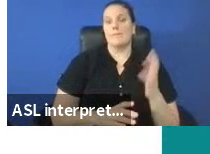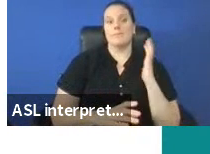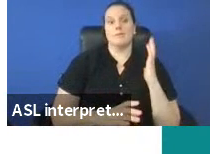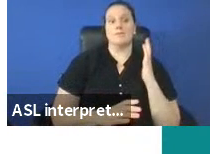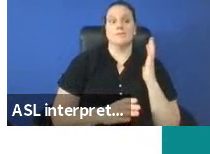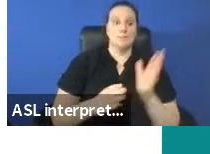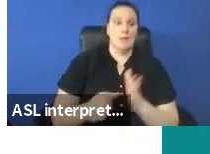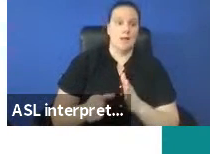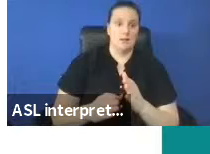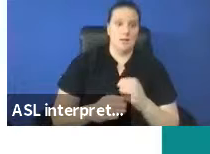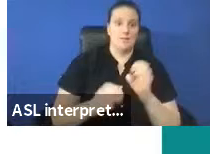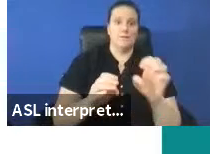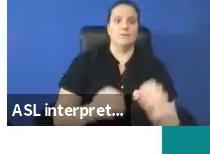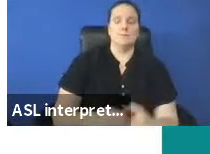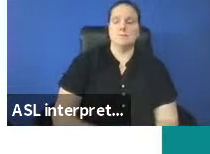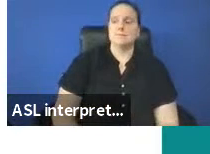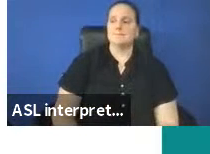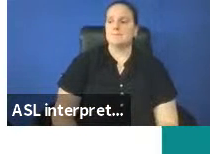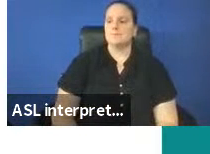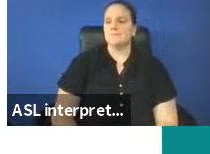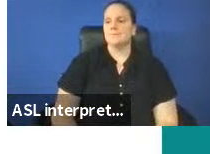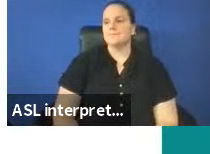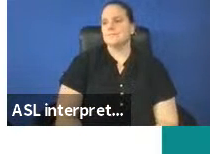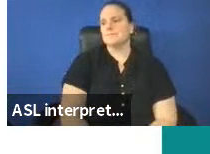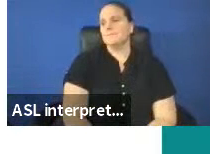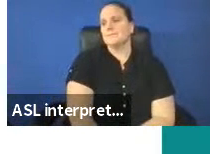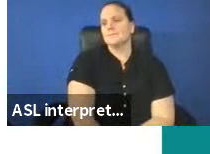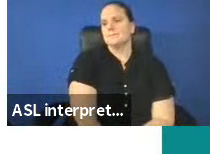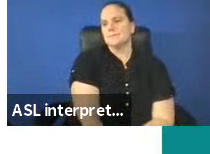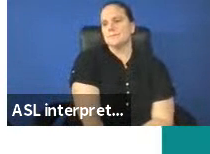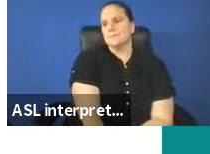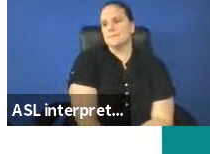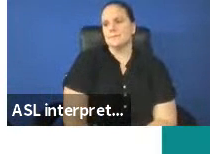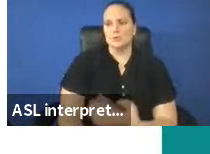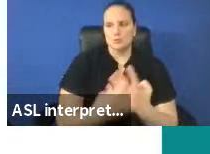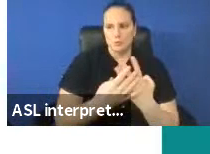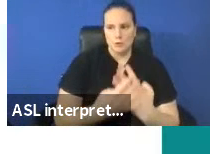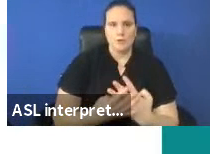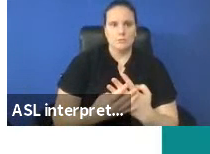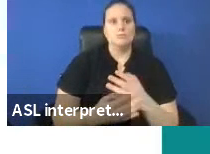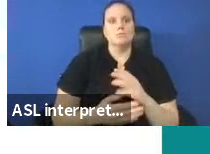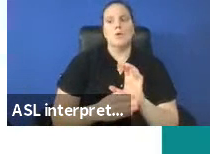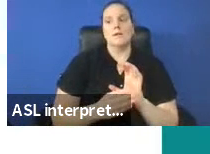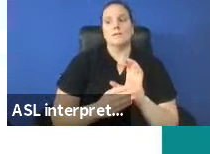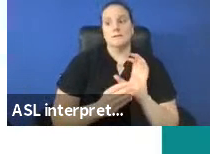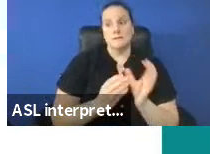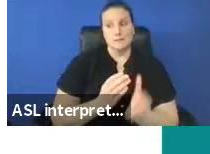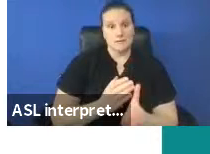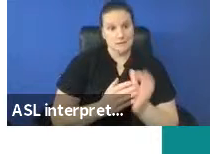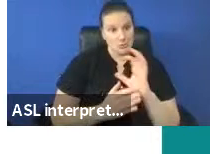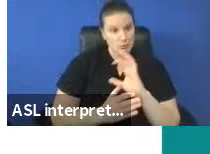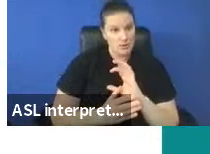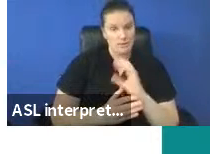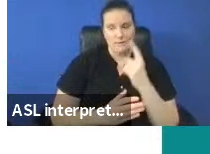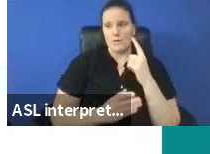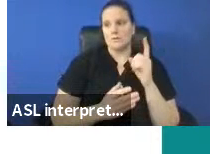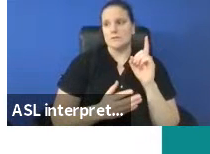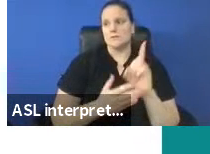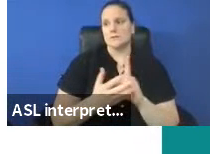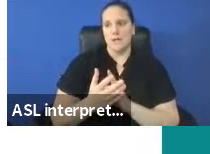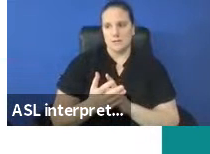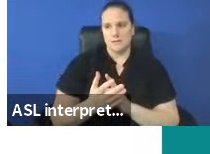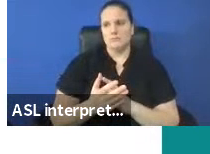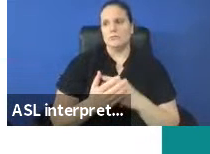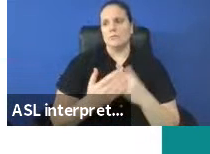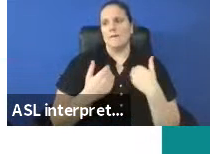efforts. We're going into a screening process and a screening criteria of the designs that we have been